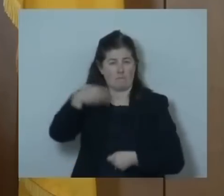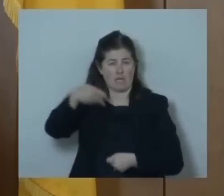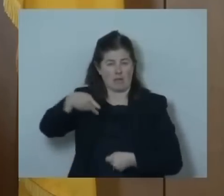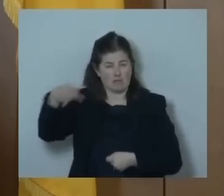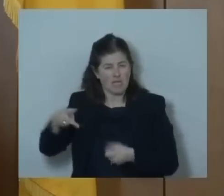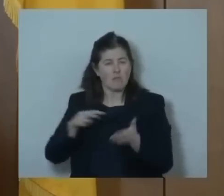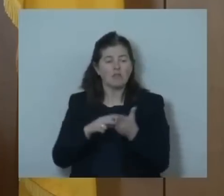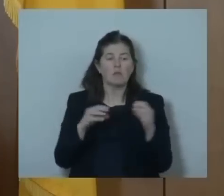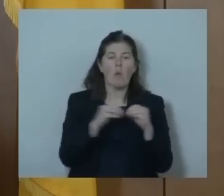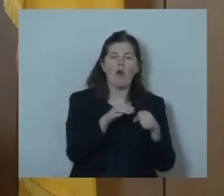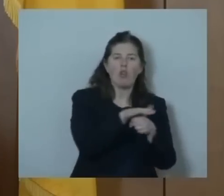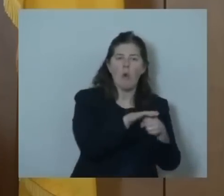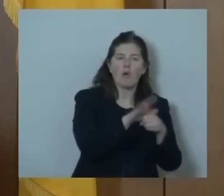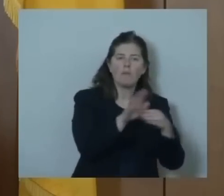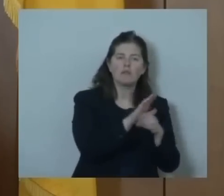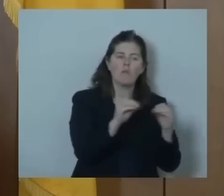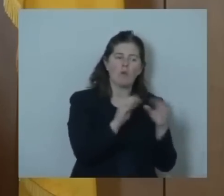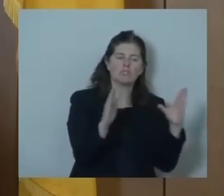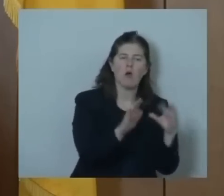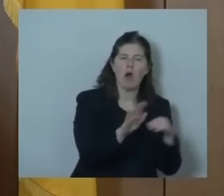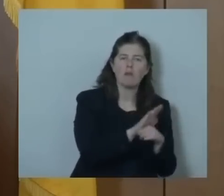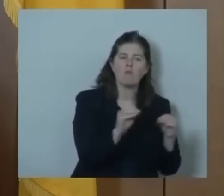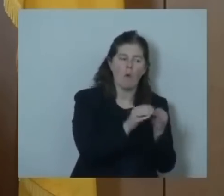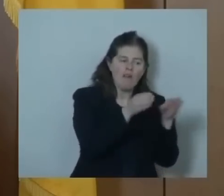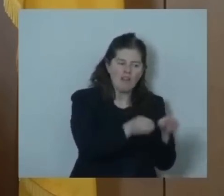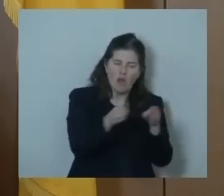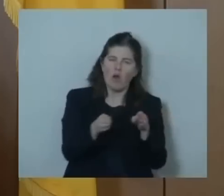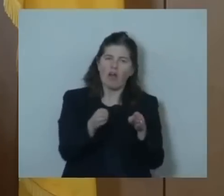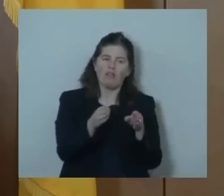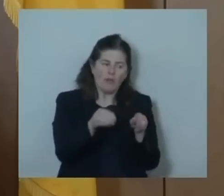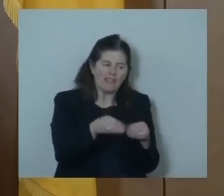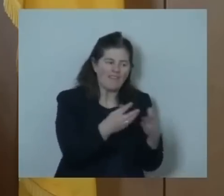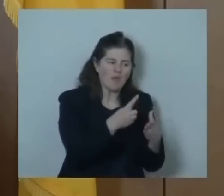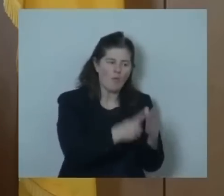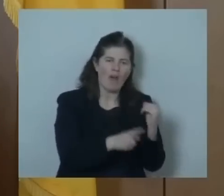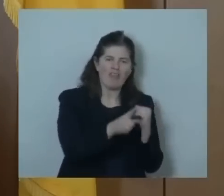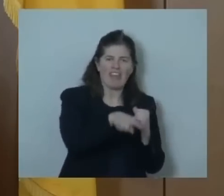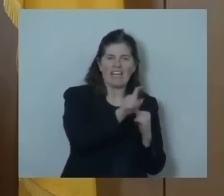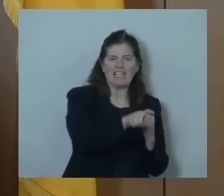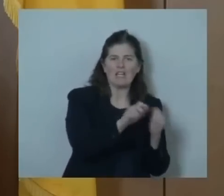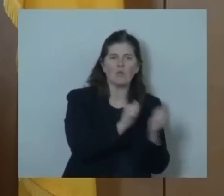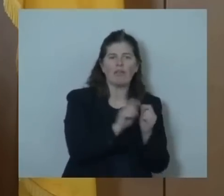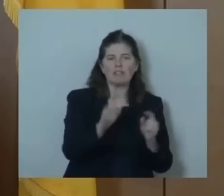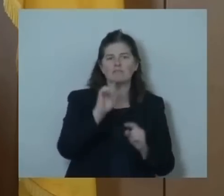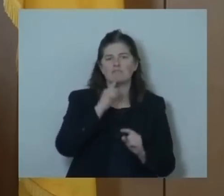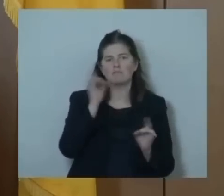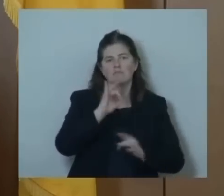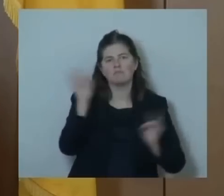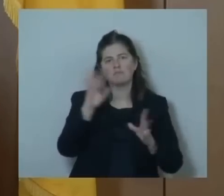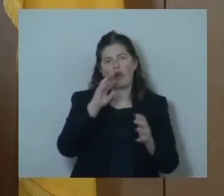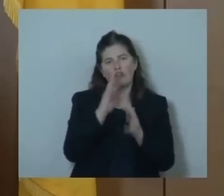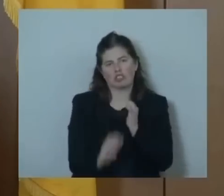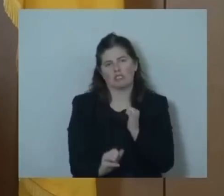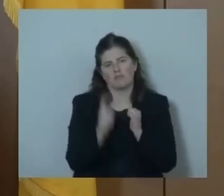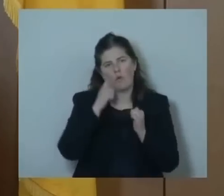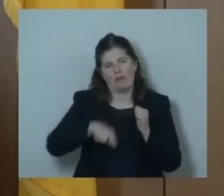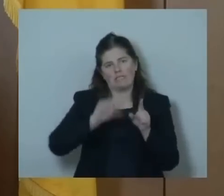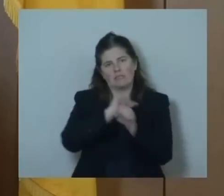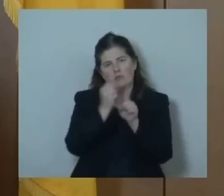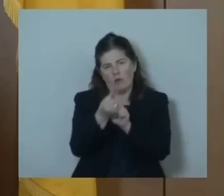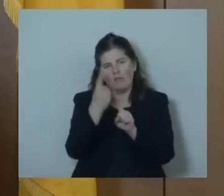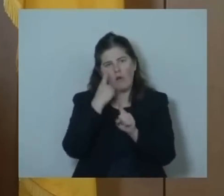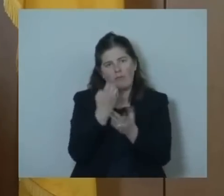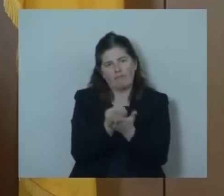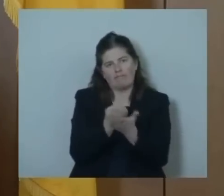more small businesses, more individuals get what they need, given the extreme harshness of the